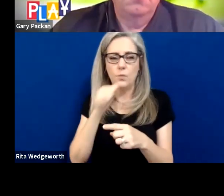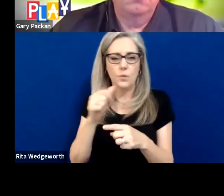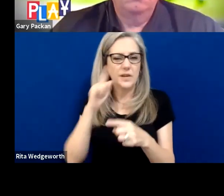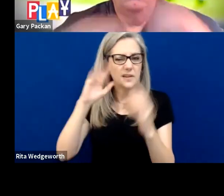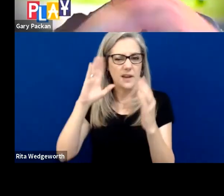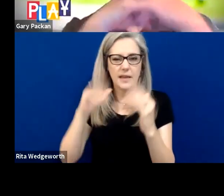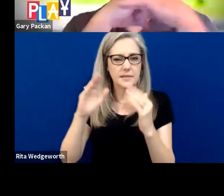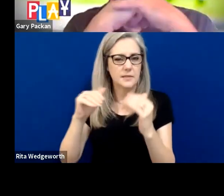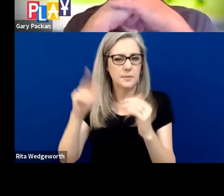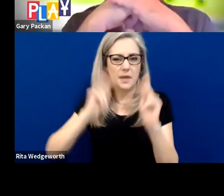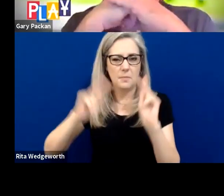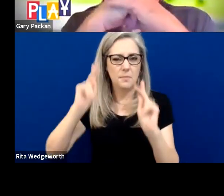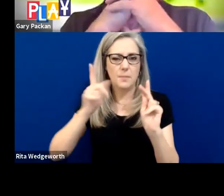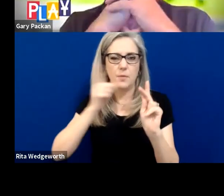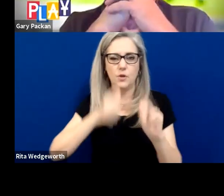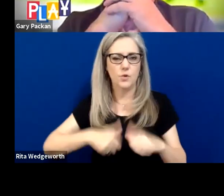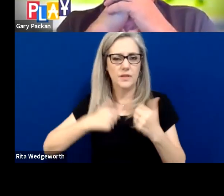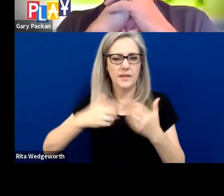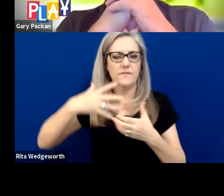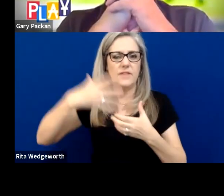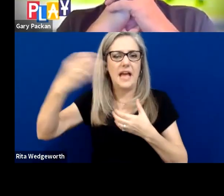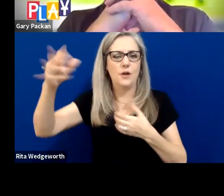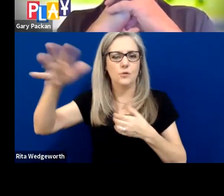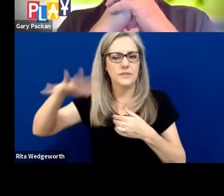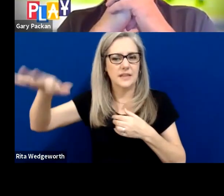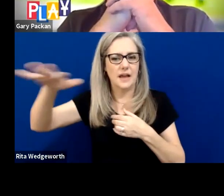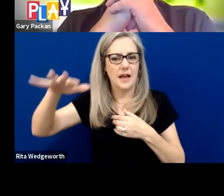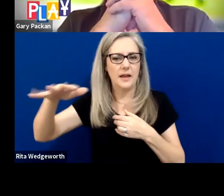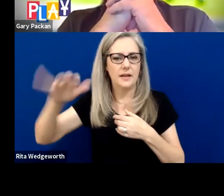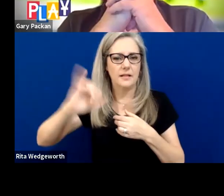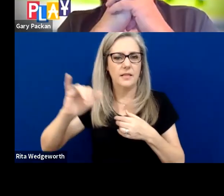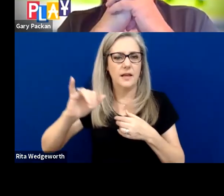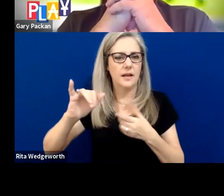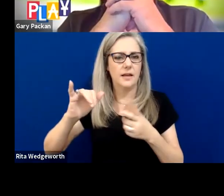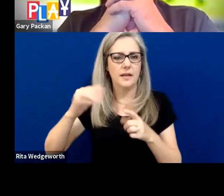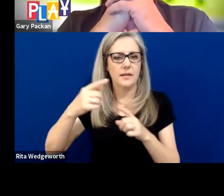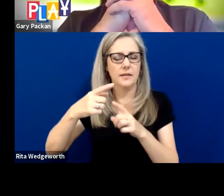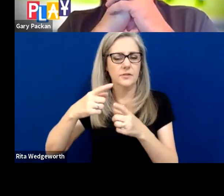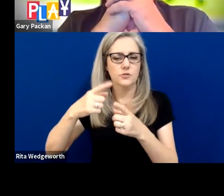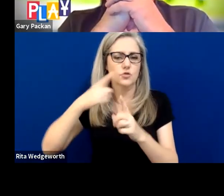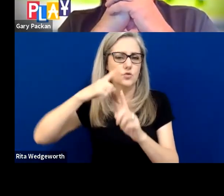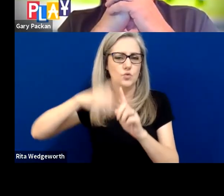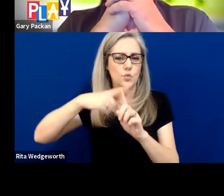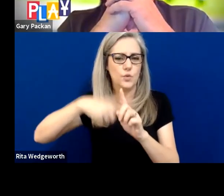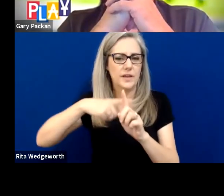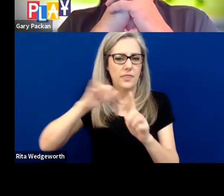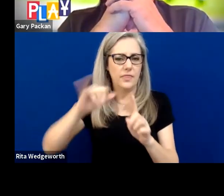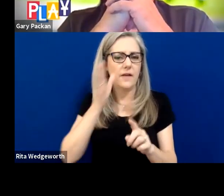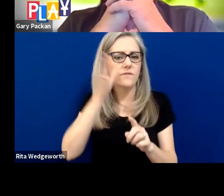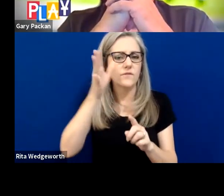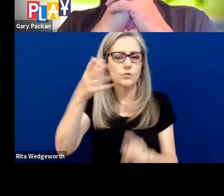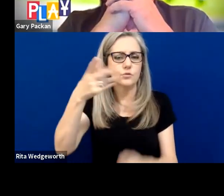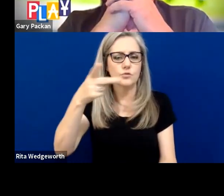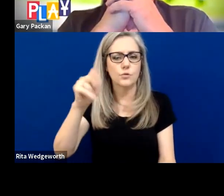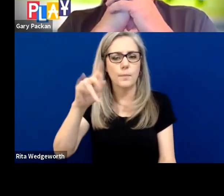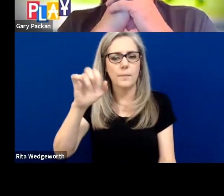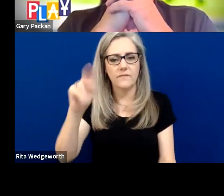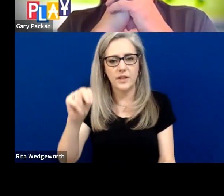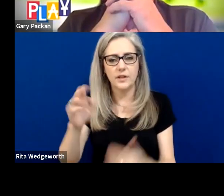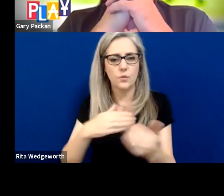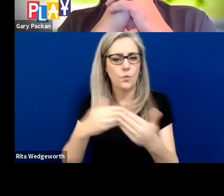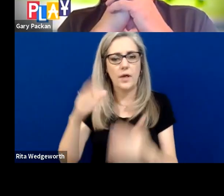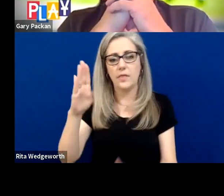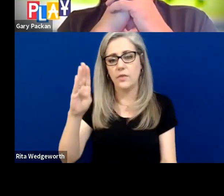of someone, for example, from Corinth to rent that future pavilion, whether it be the